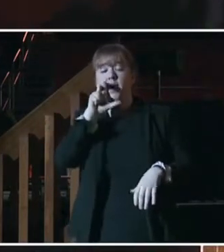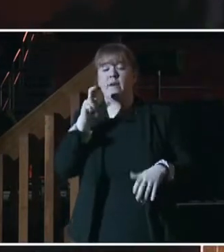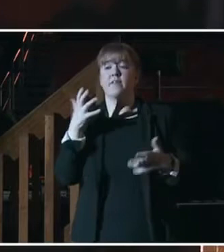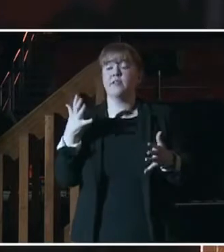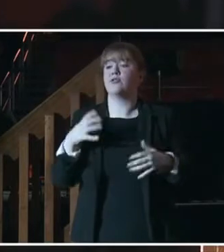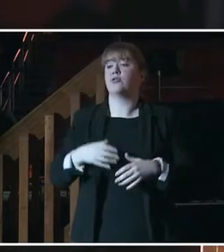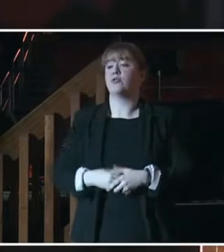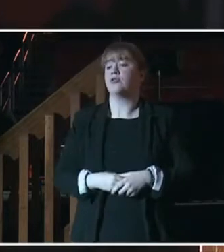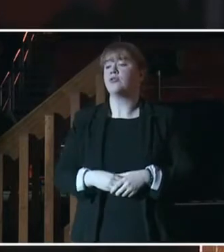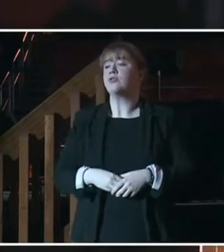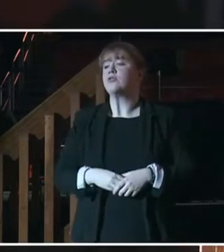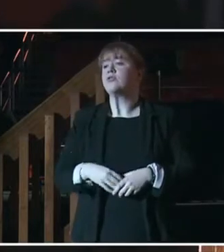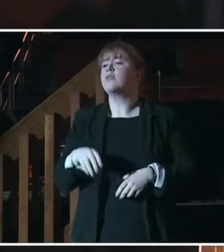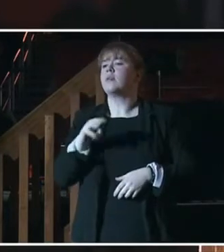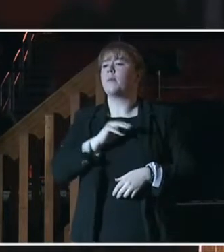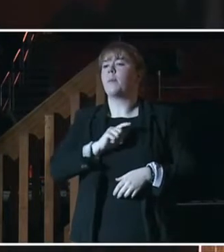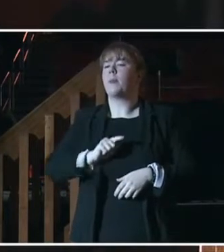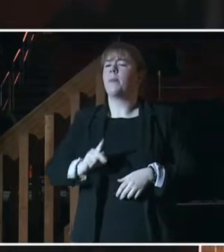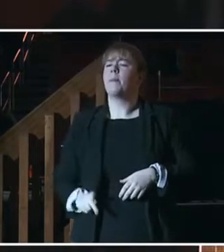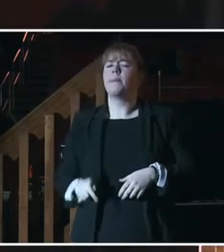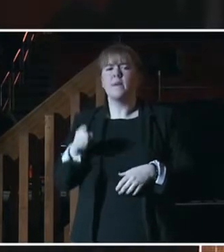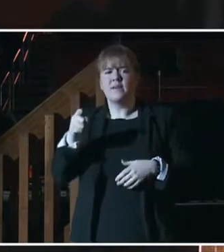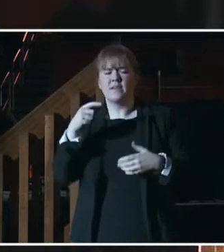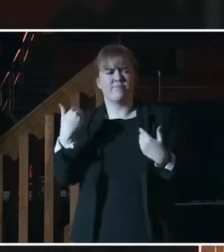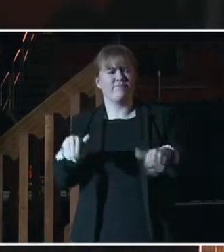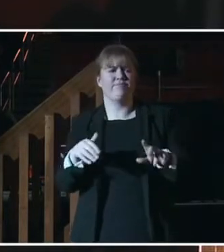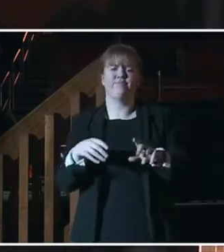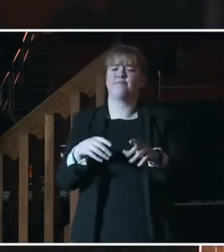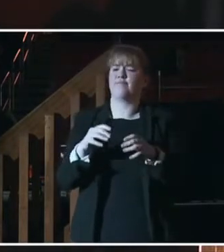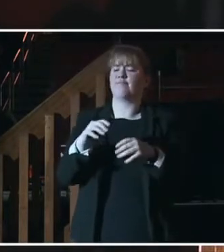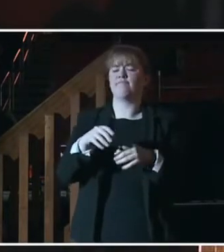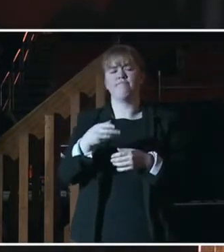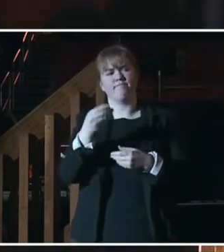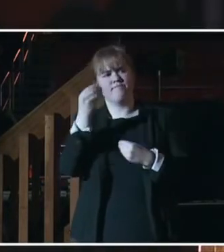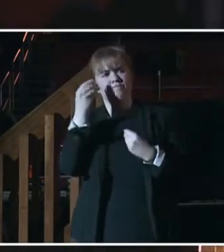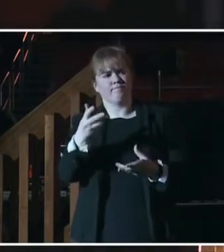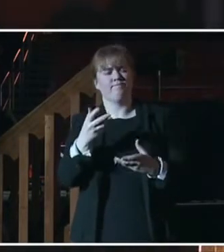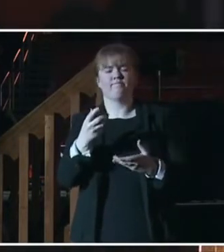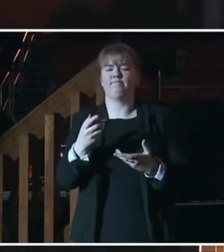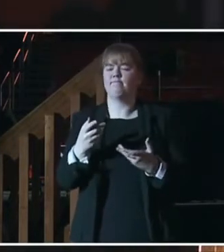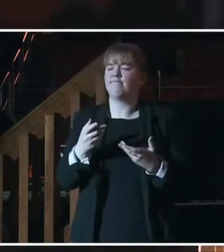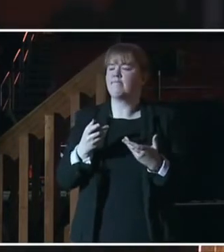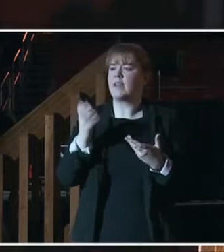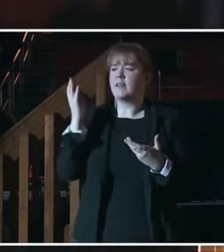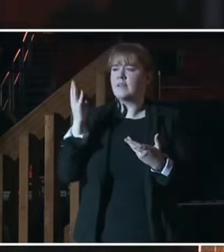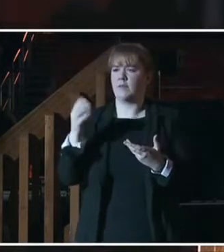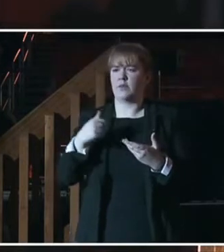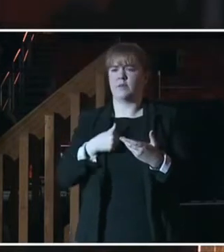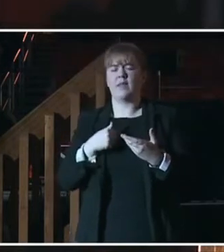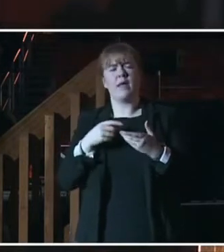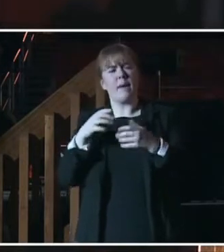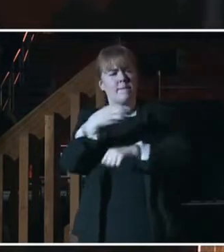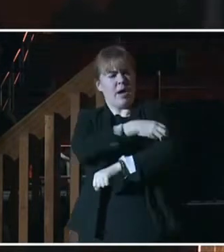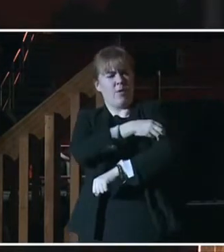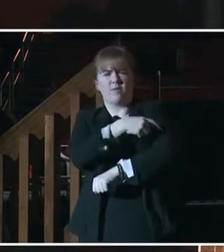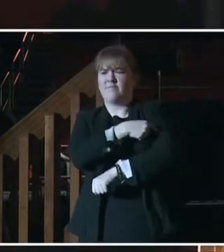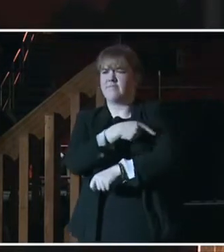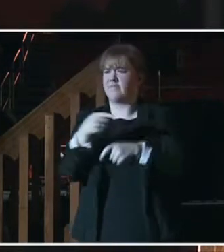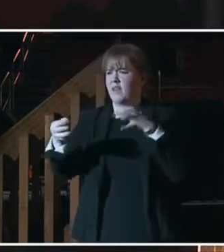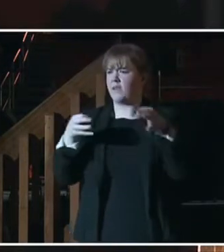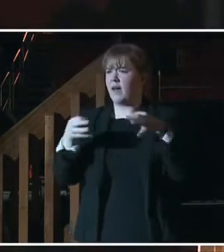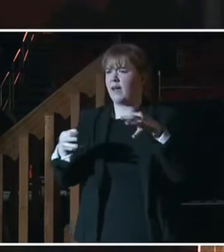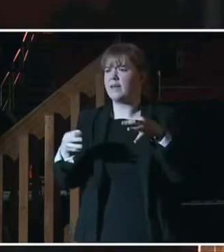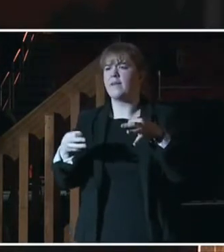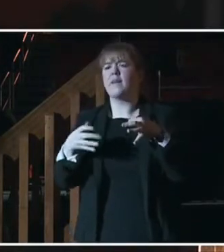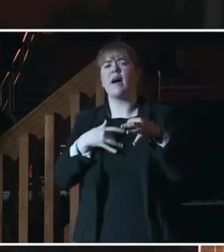And Dr. King said something really, really profound in that speech to me. He defined power. And that's